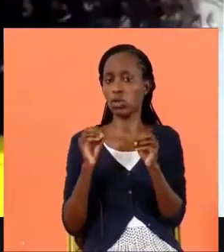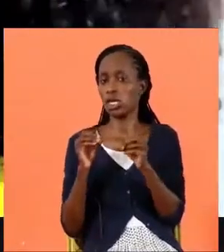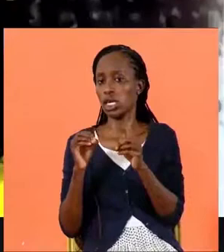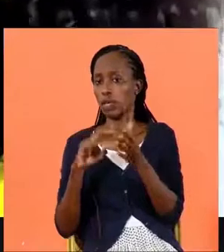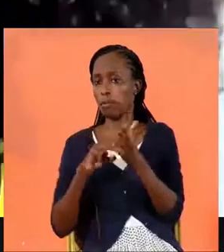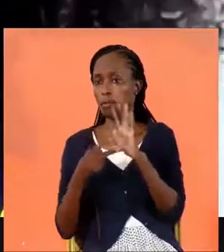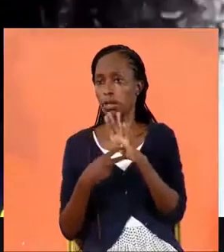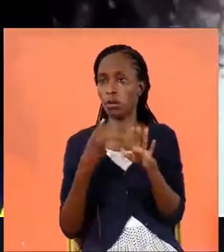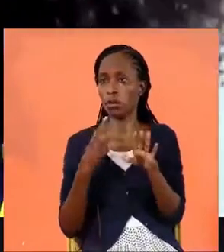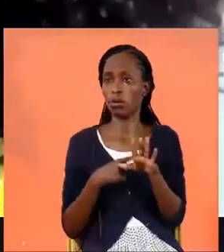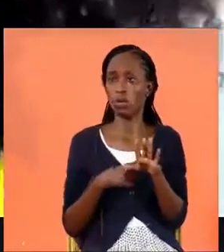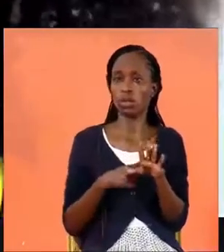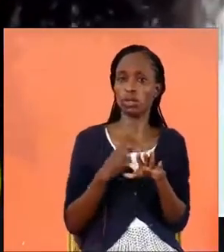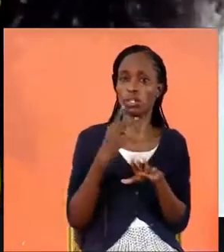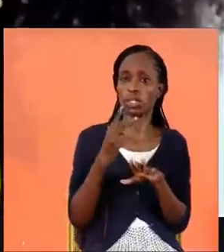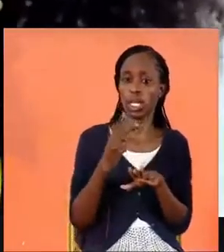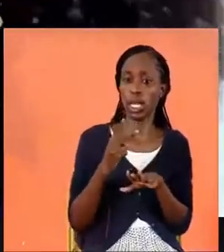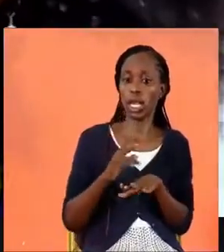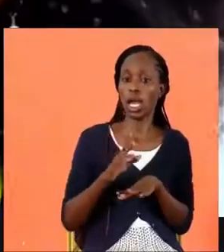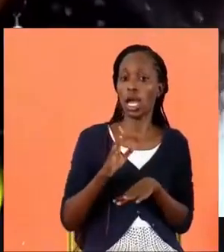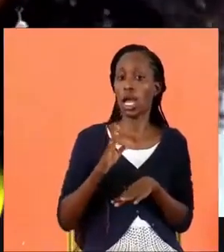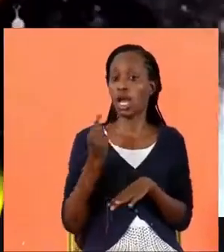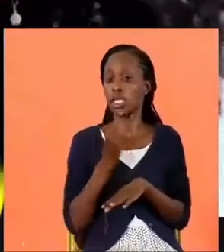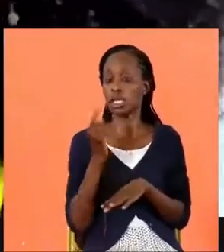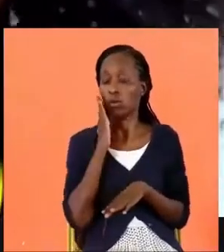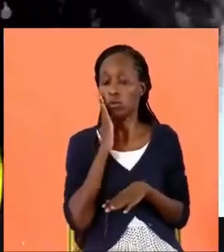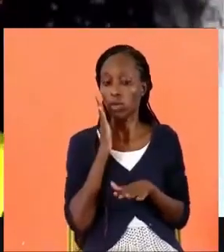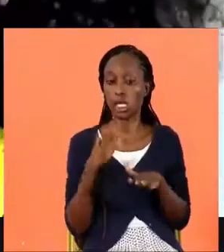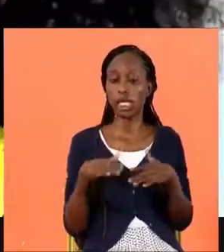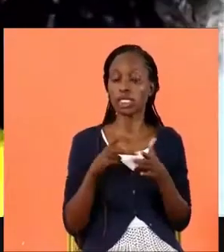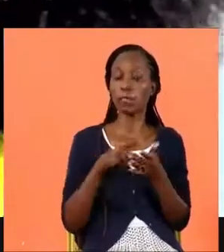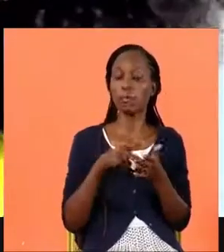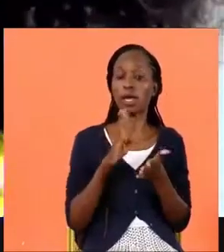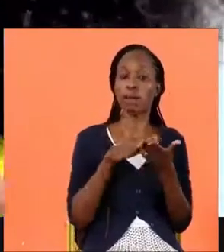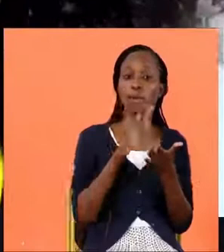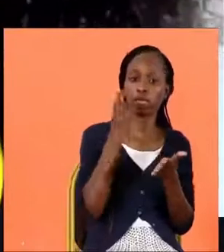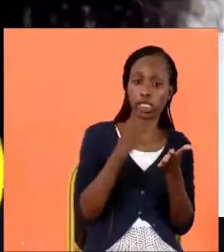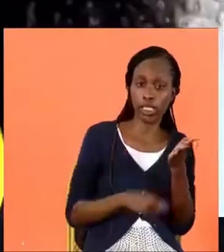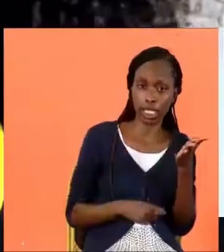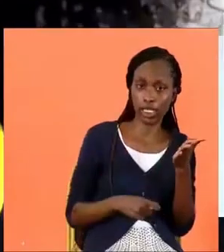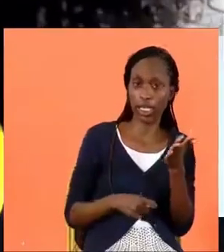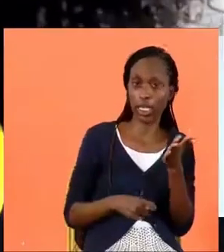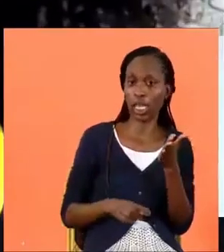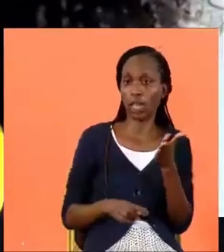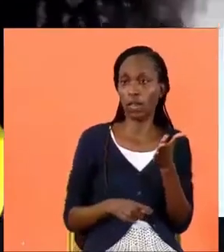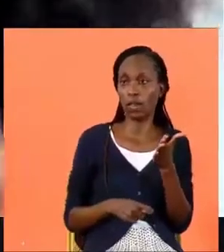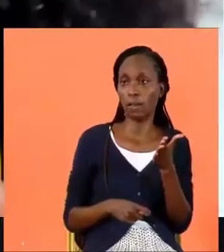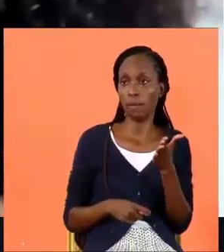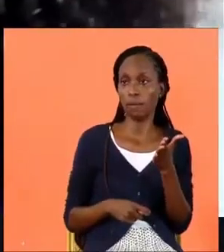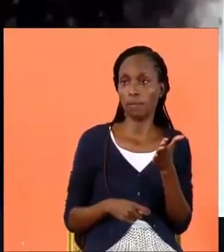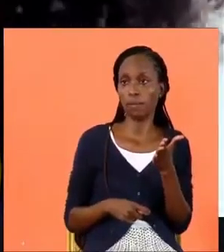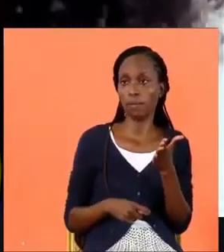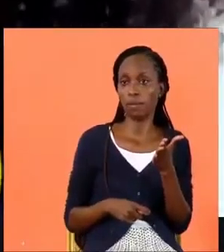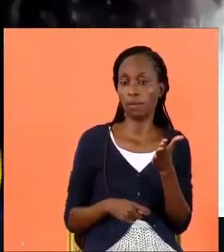a woman who is potentially a single mother is contributing much more to our tax, to